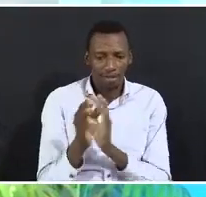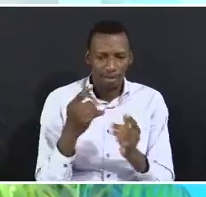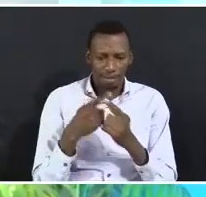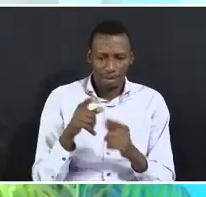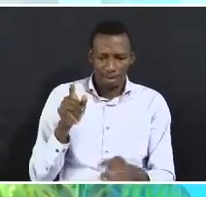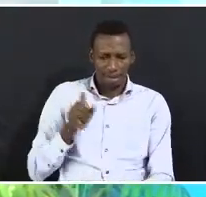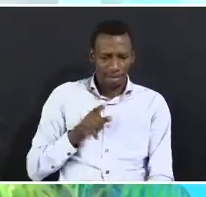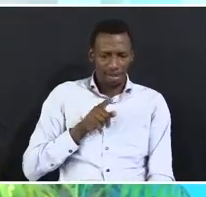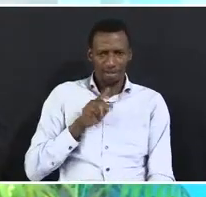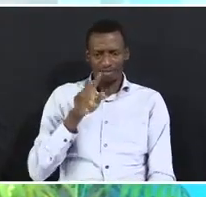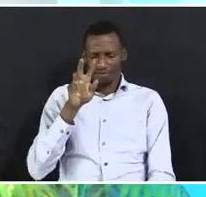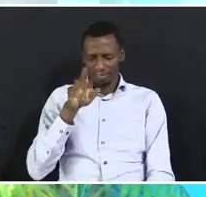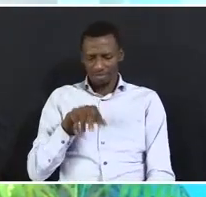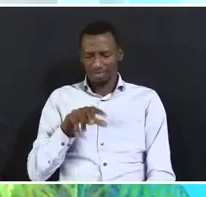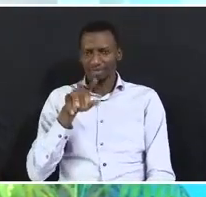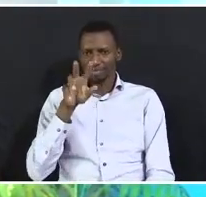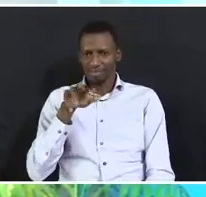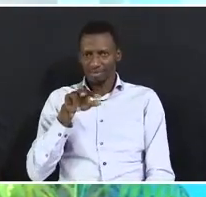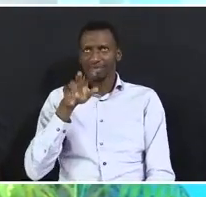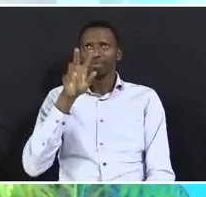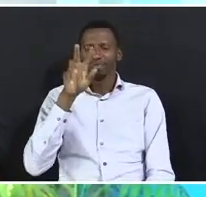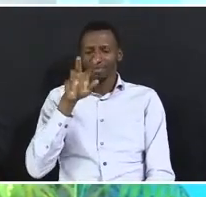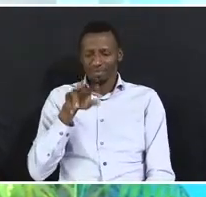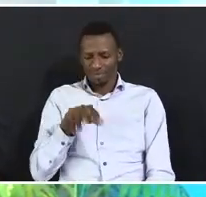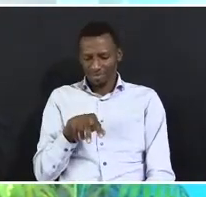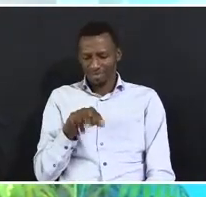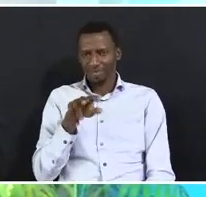at me from my head.